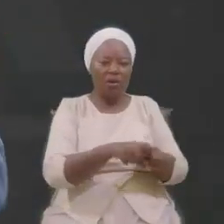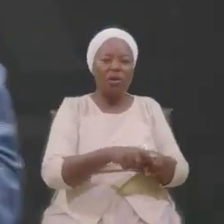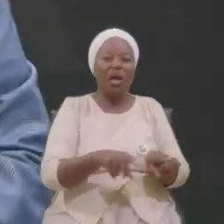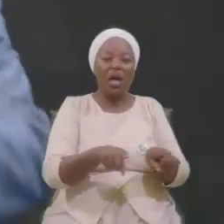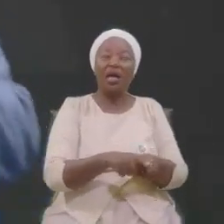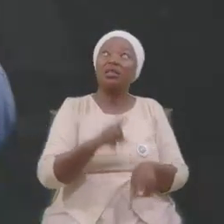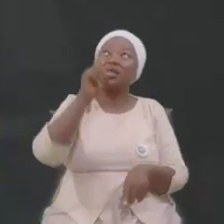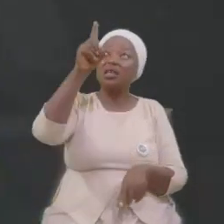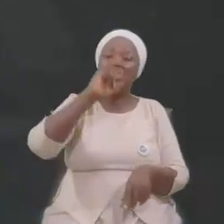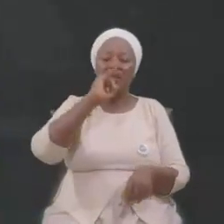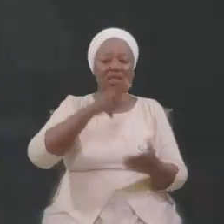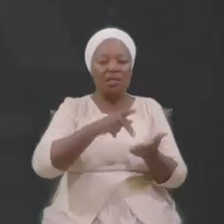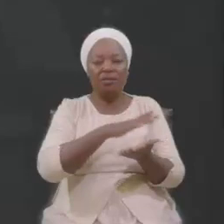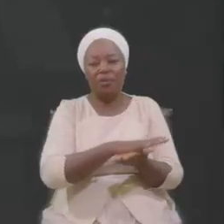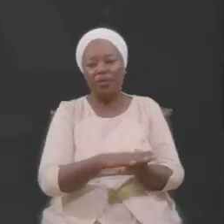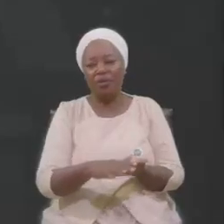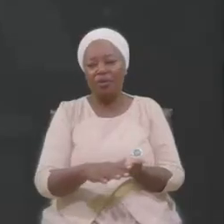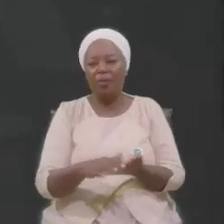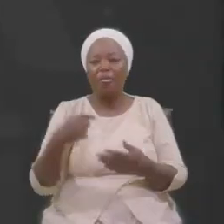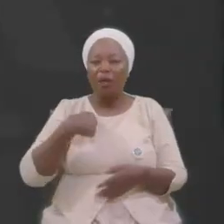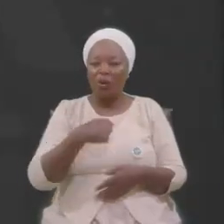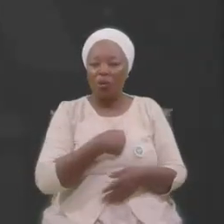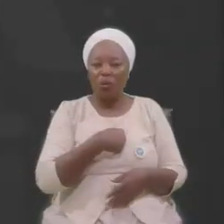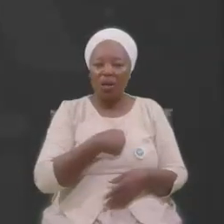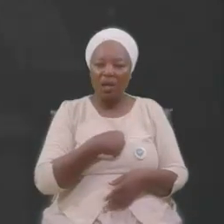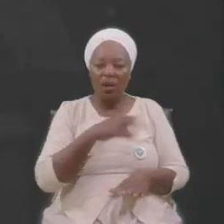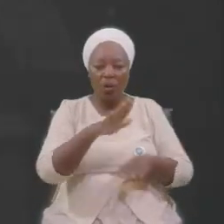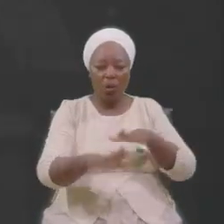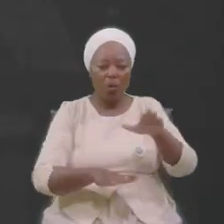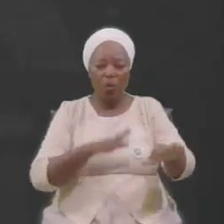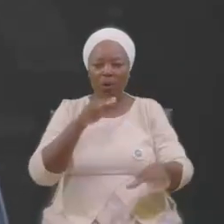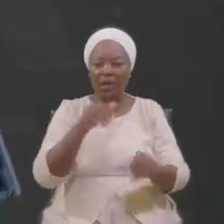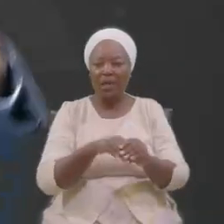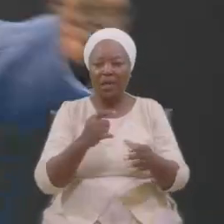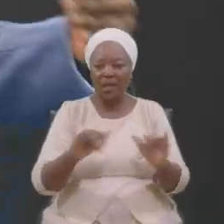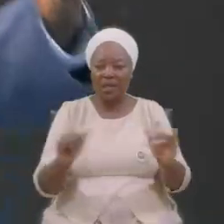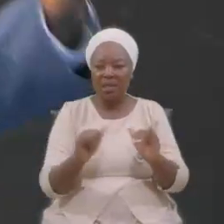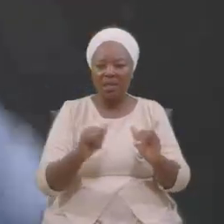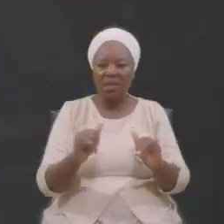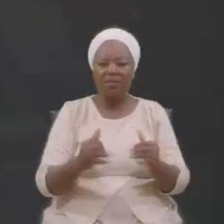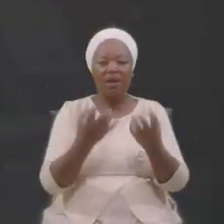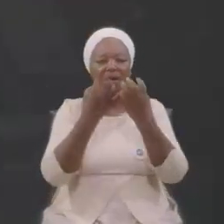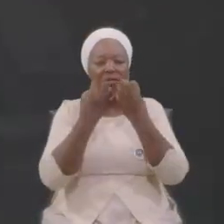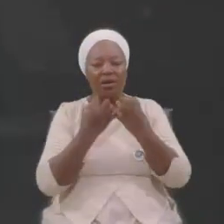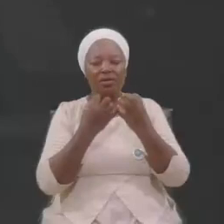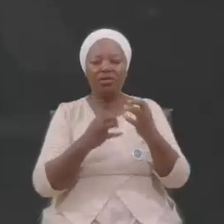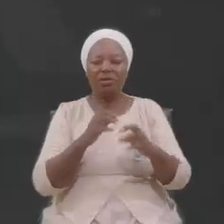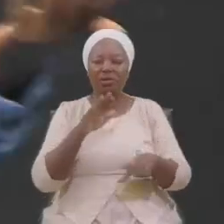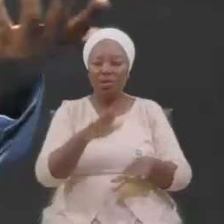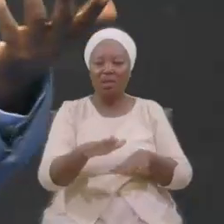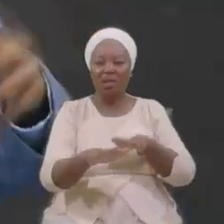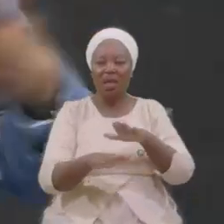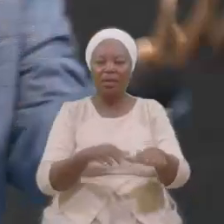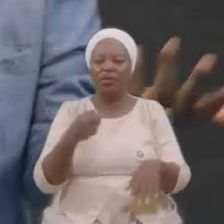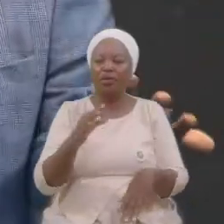is pure. We walk in the same gracious steps of Christ.